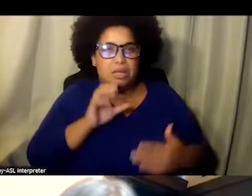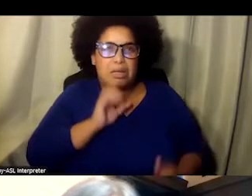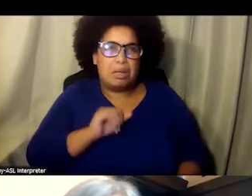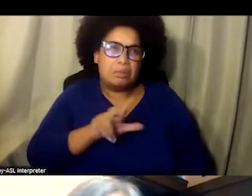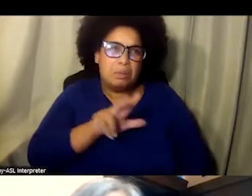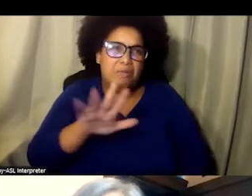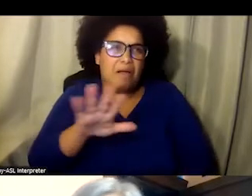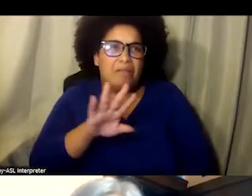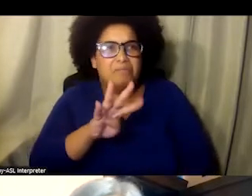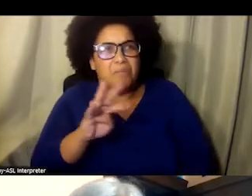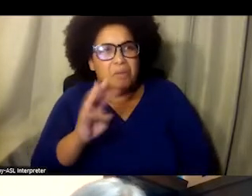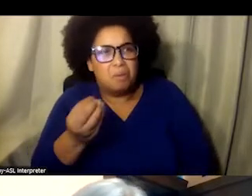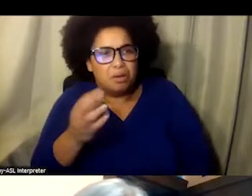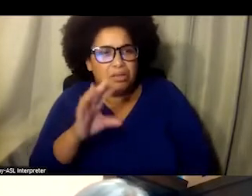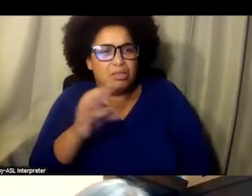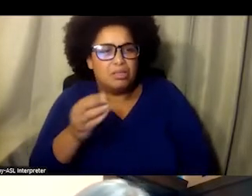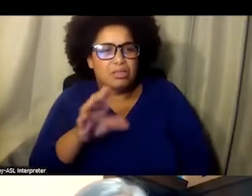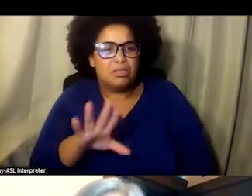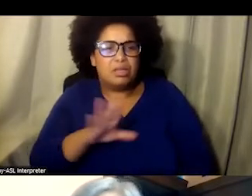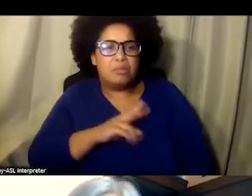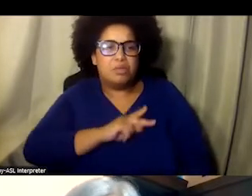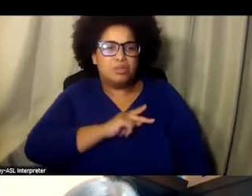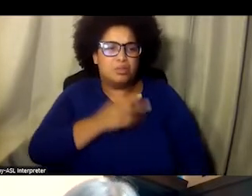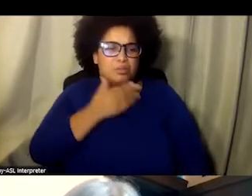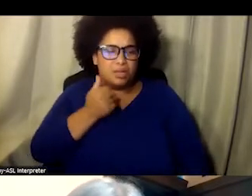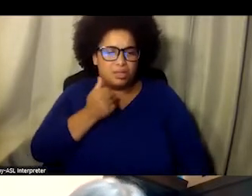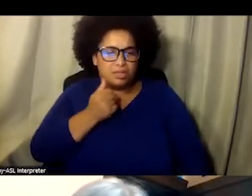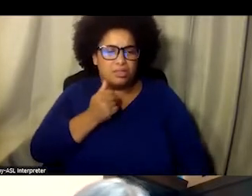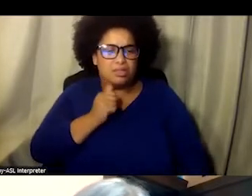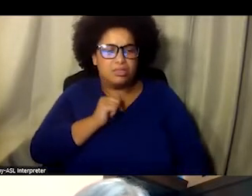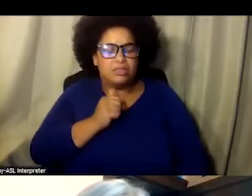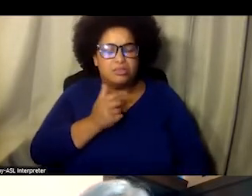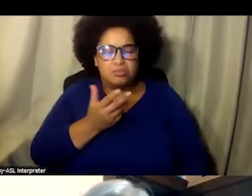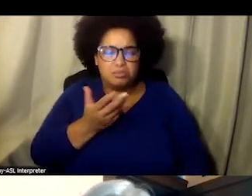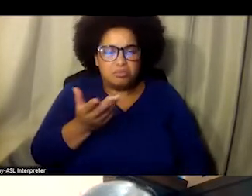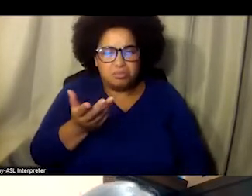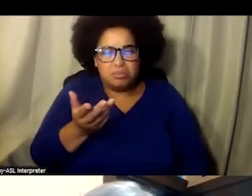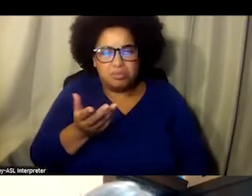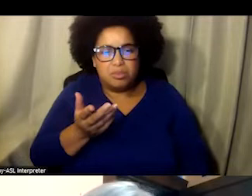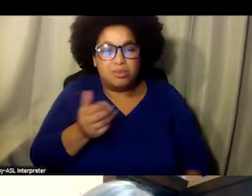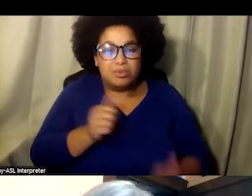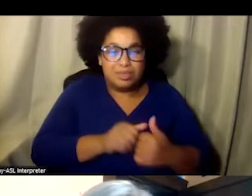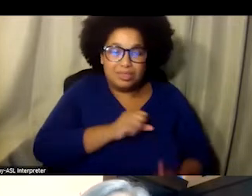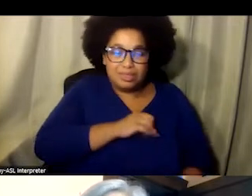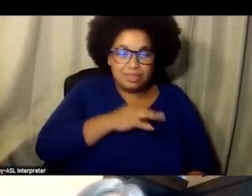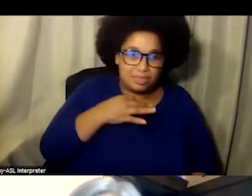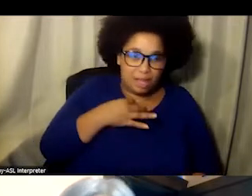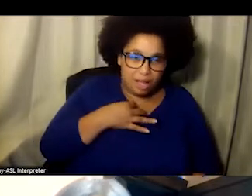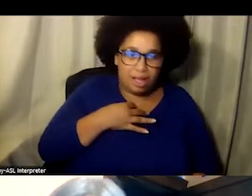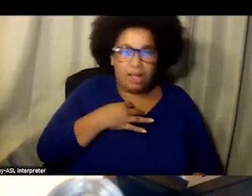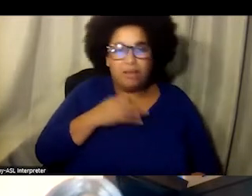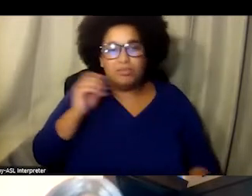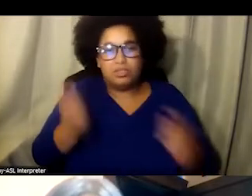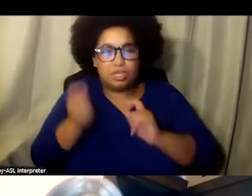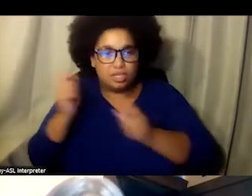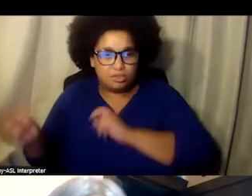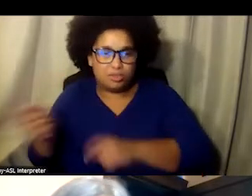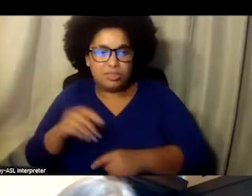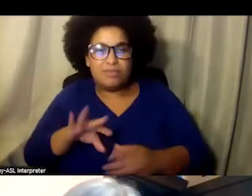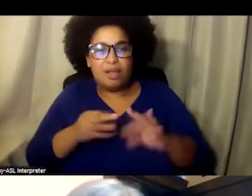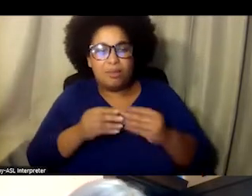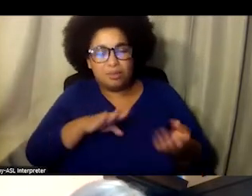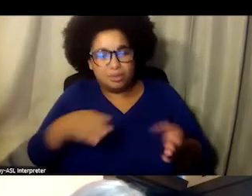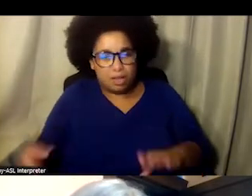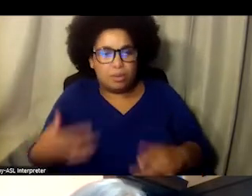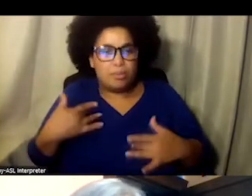35, 40, when they're at their personal best. You know, with staff turnover and death in families, et cetera, we often lose people who really